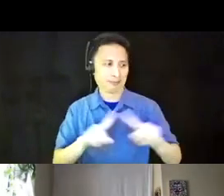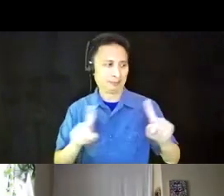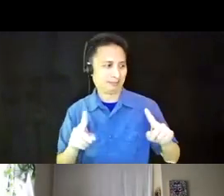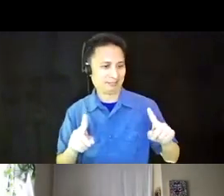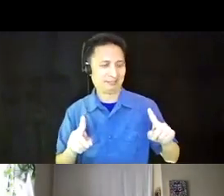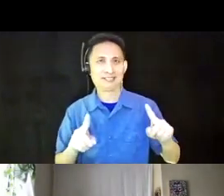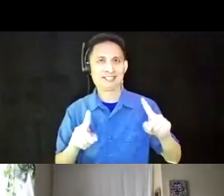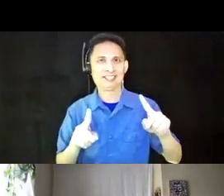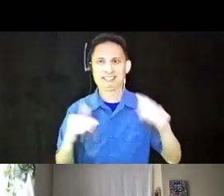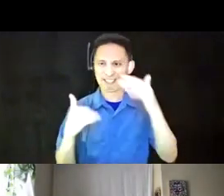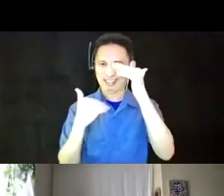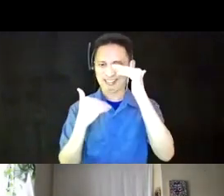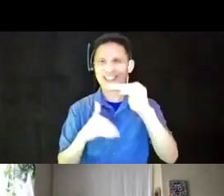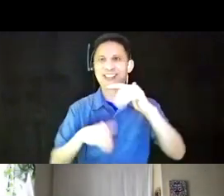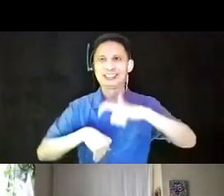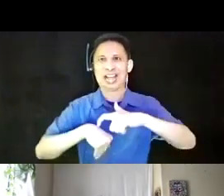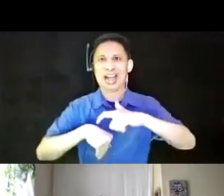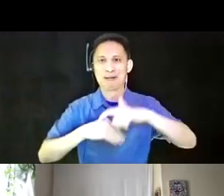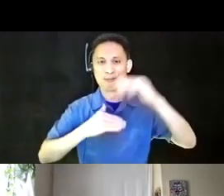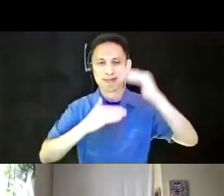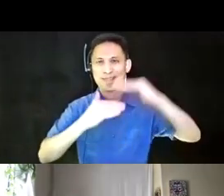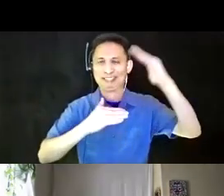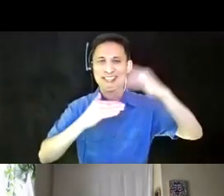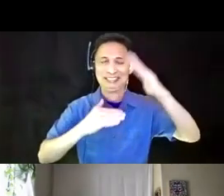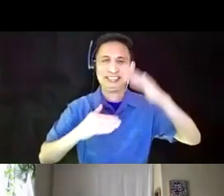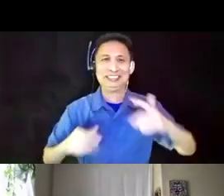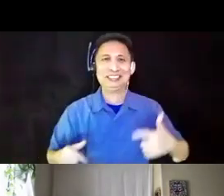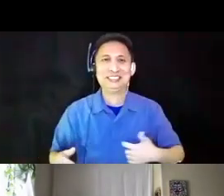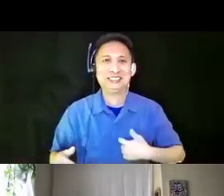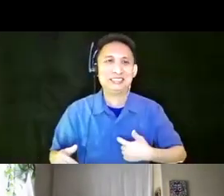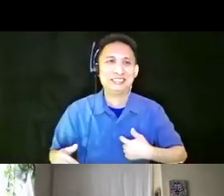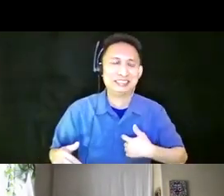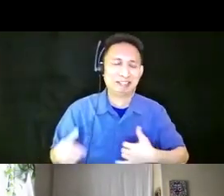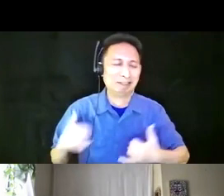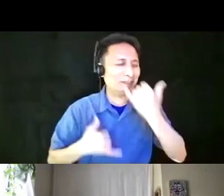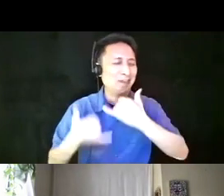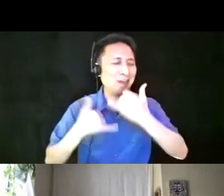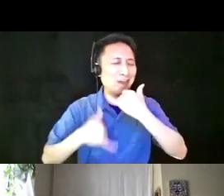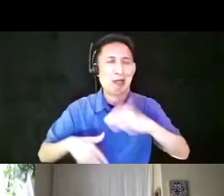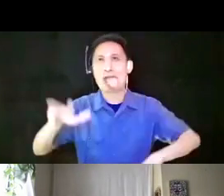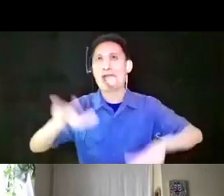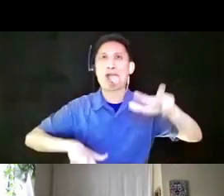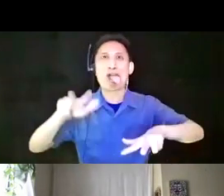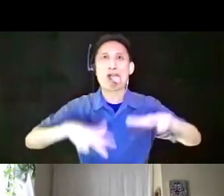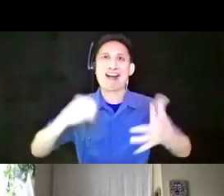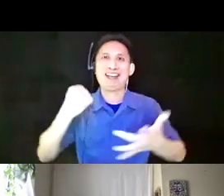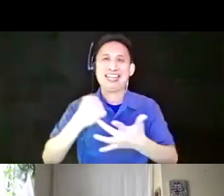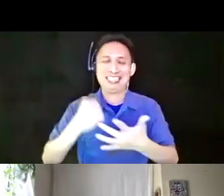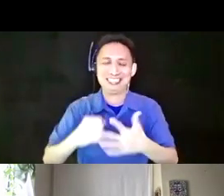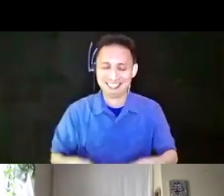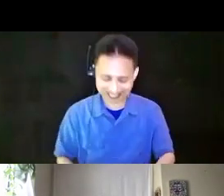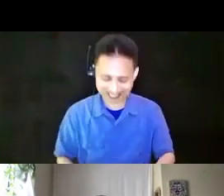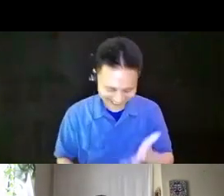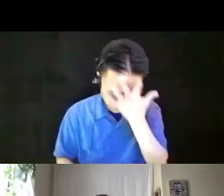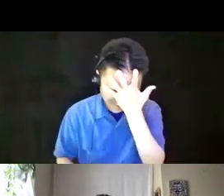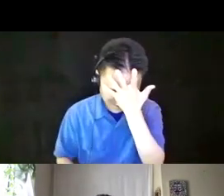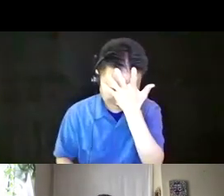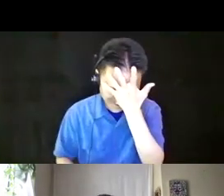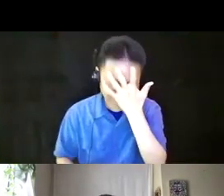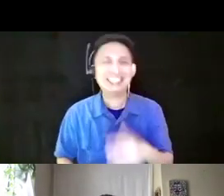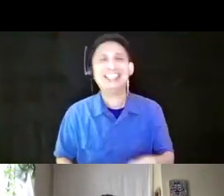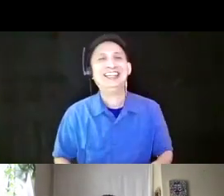I just completely have a far inferior grip on technology. So thank you, Singha. No way.